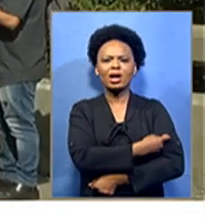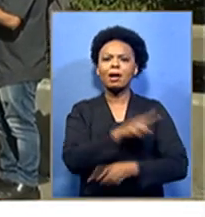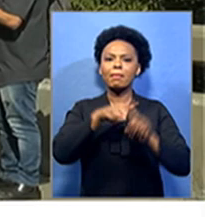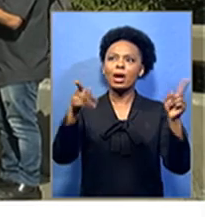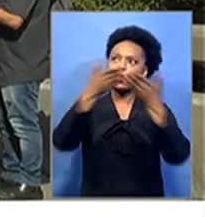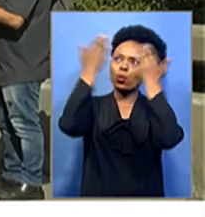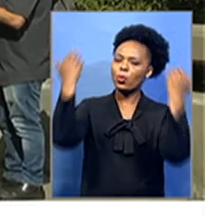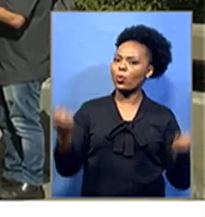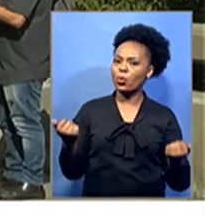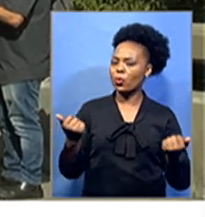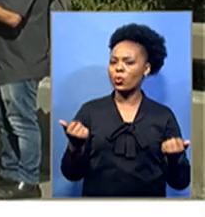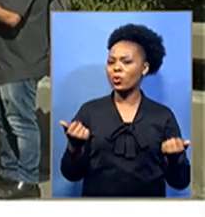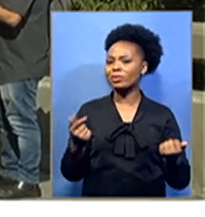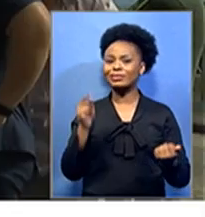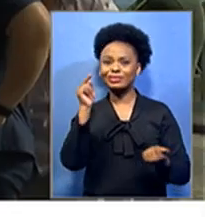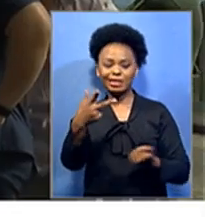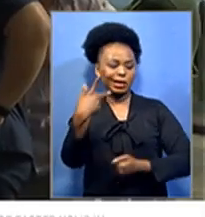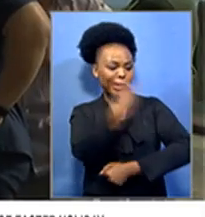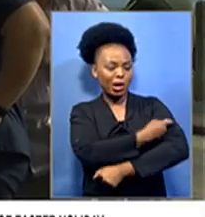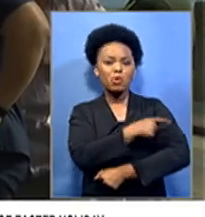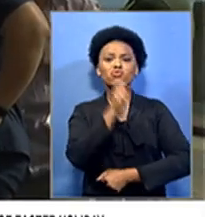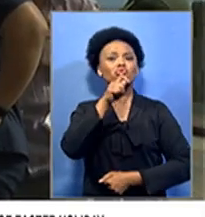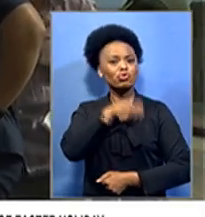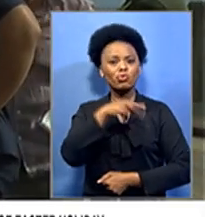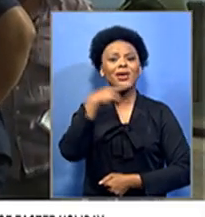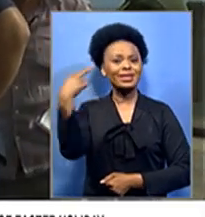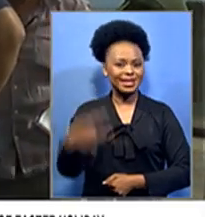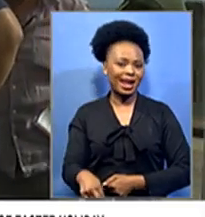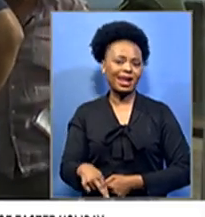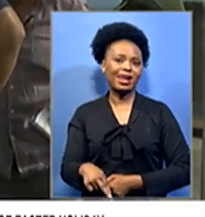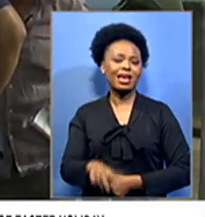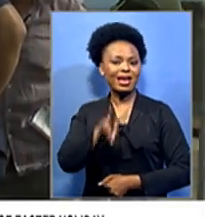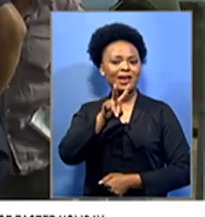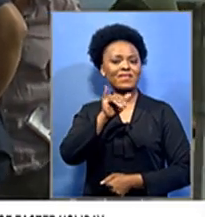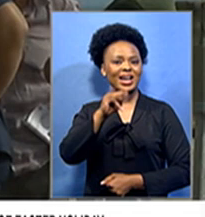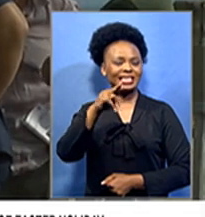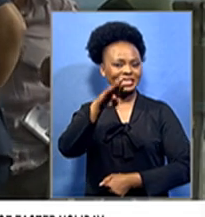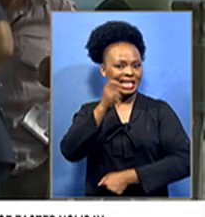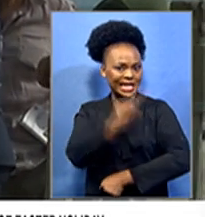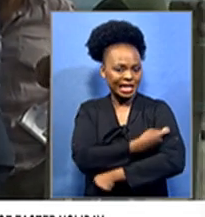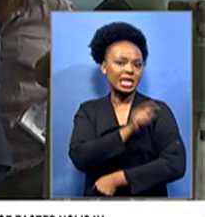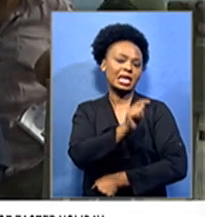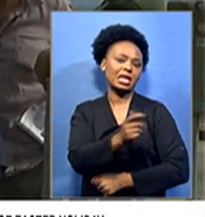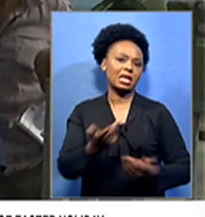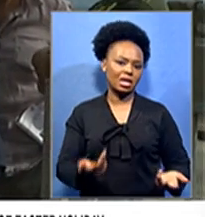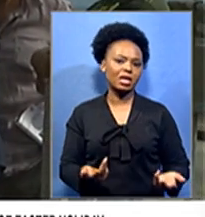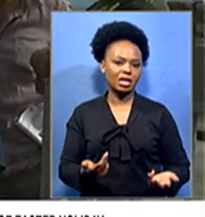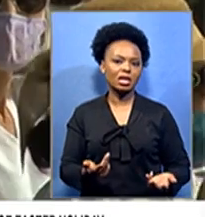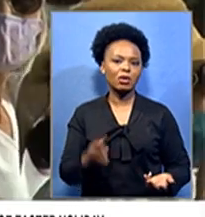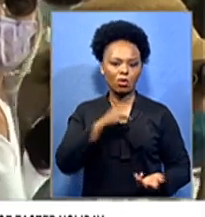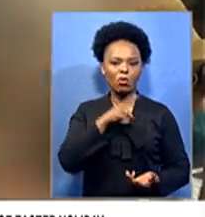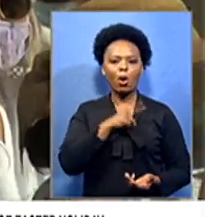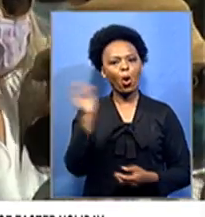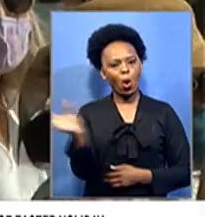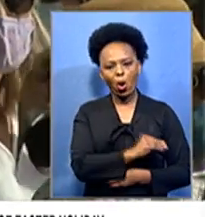whether it was a real vaccine. So that is really what we call a double-blind trial. This is what has been done with all the vaccines. We're